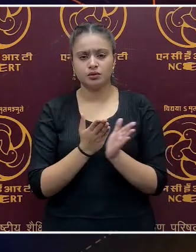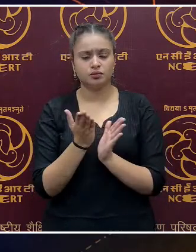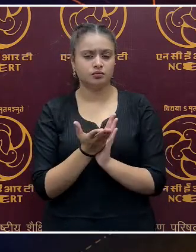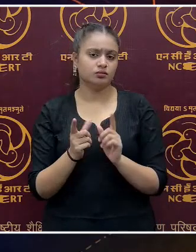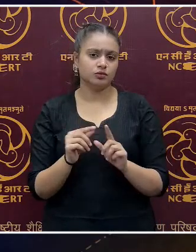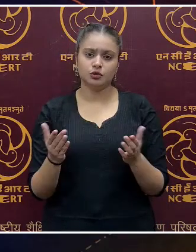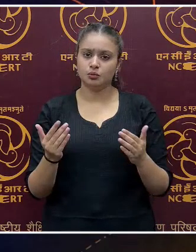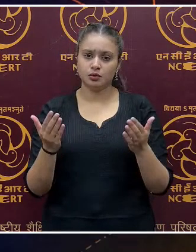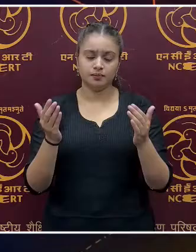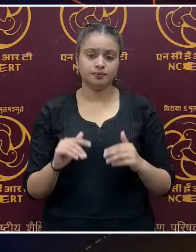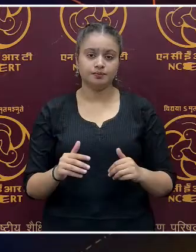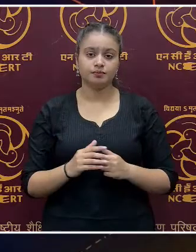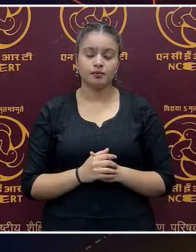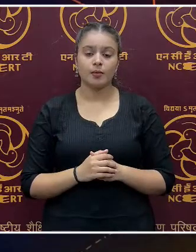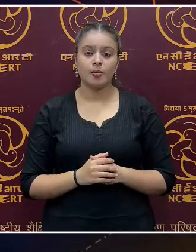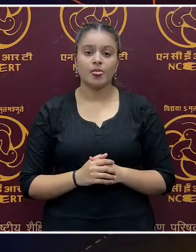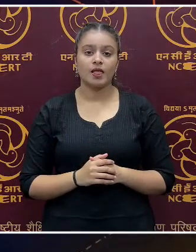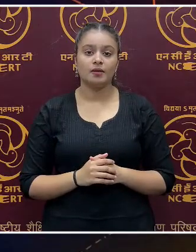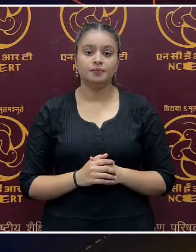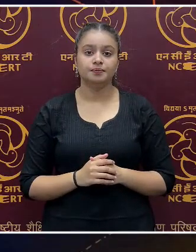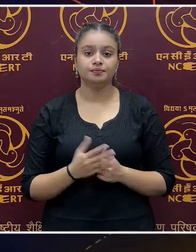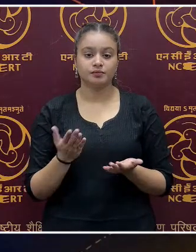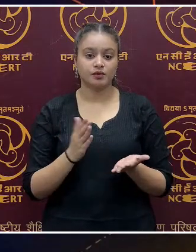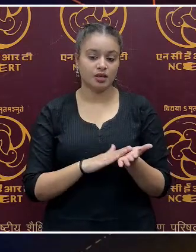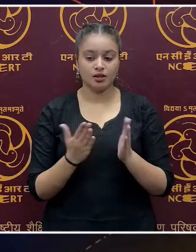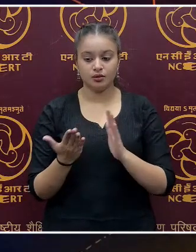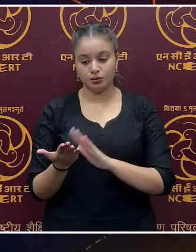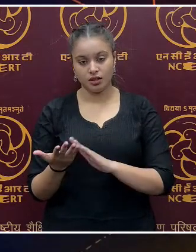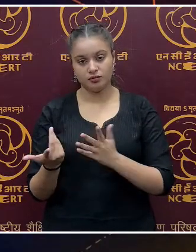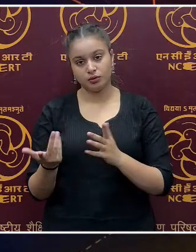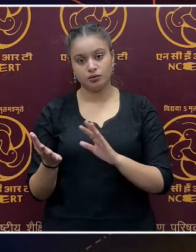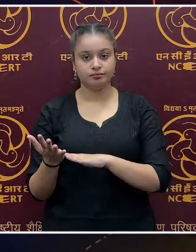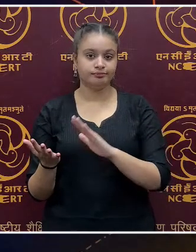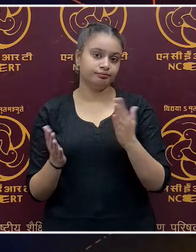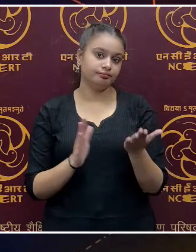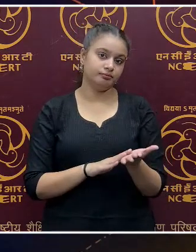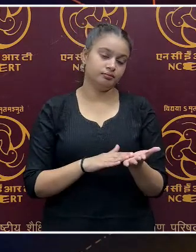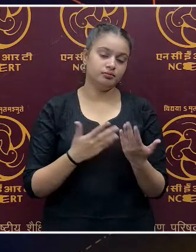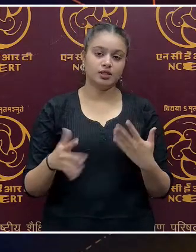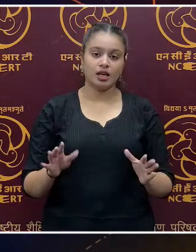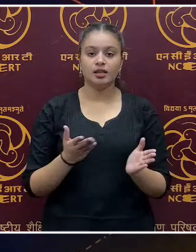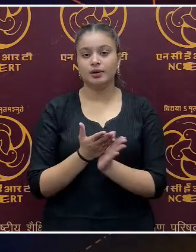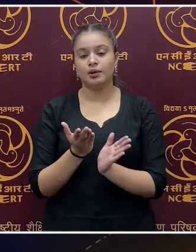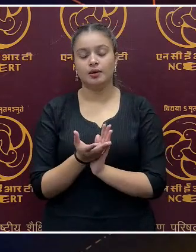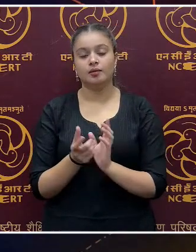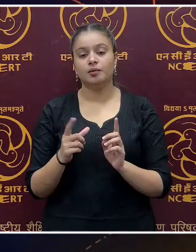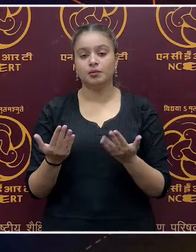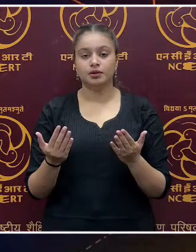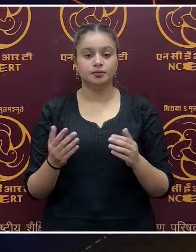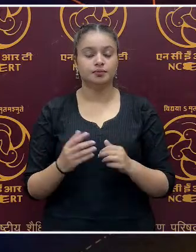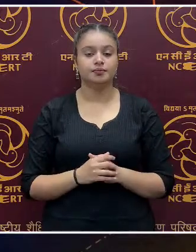either outer or inner way, or left to right or right to left. Here while measuring here,